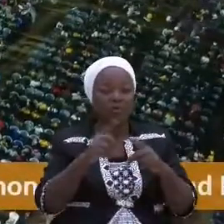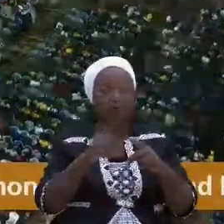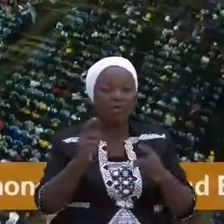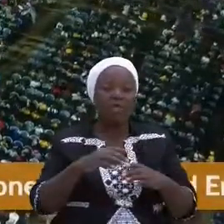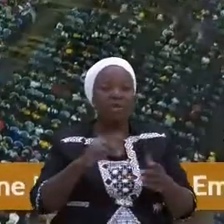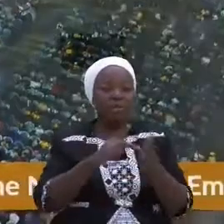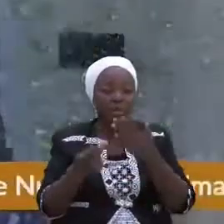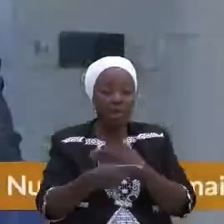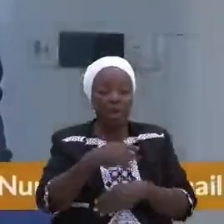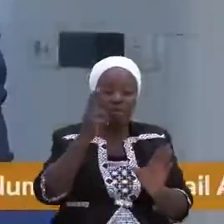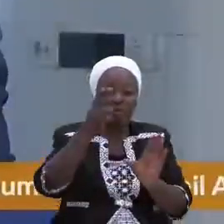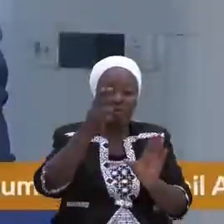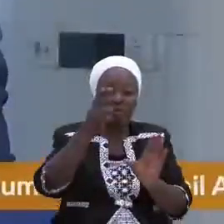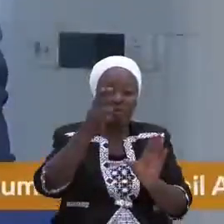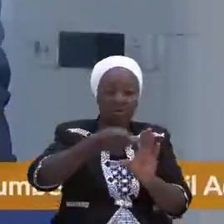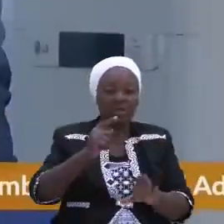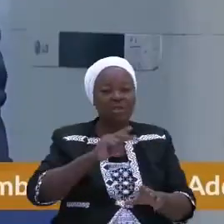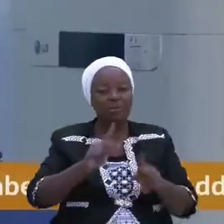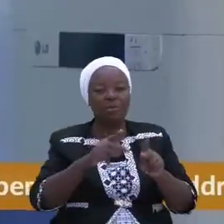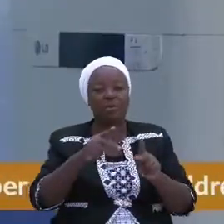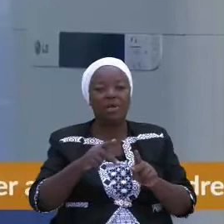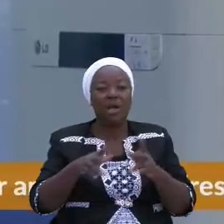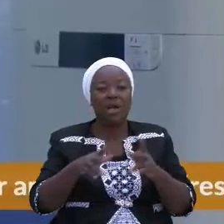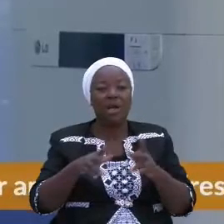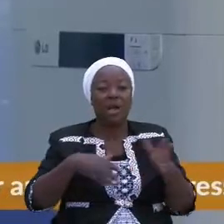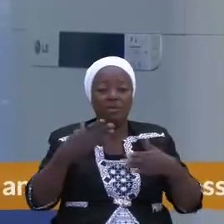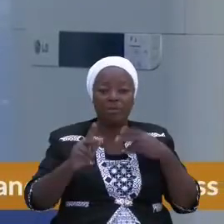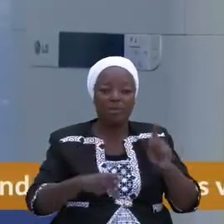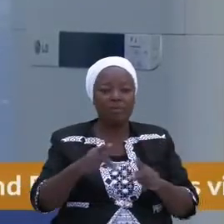join the happy people tomorrow